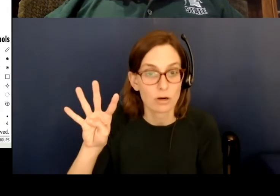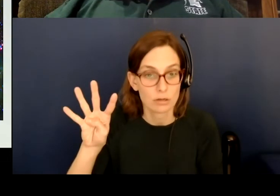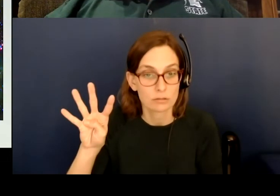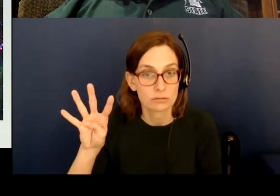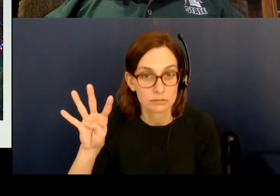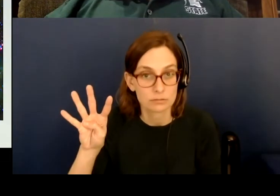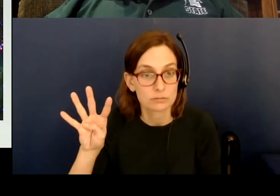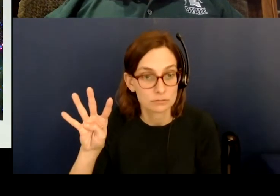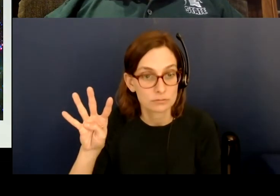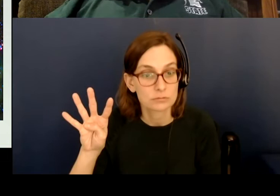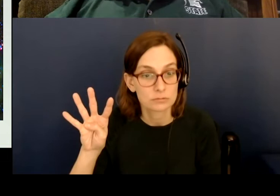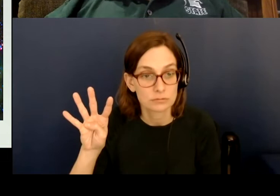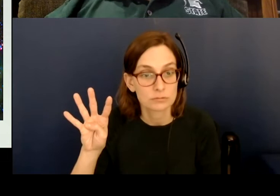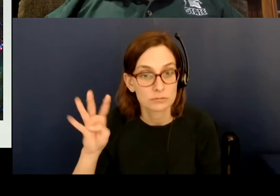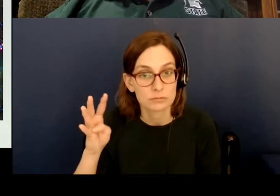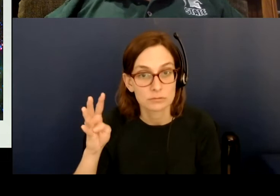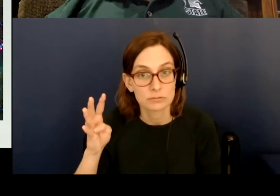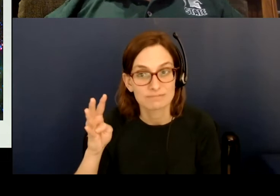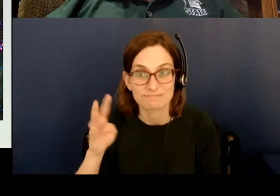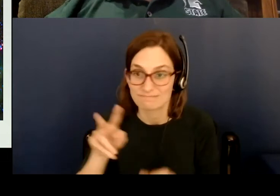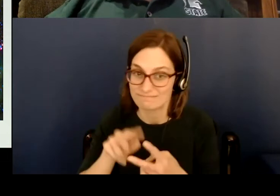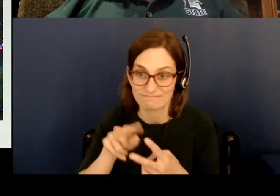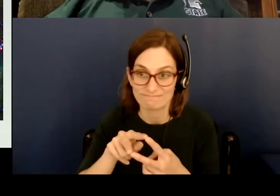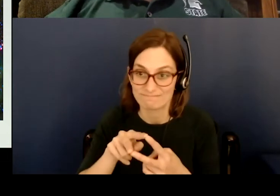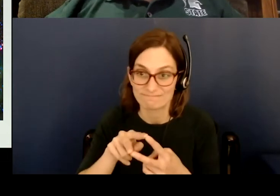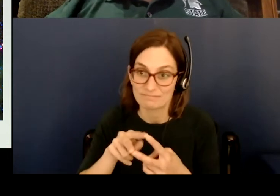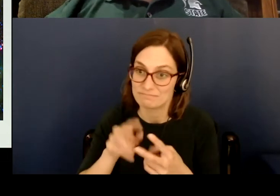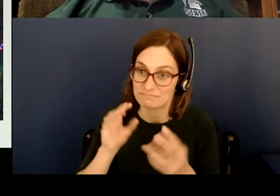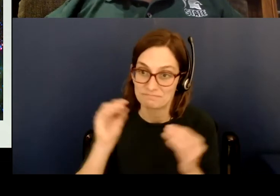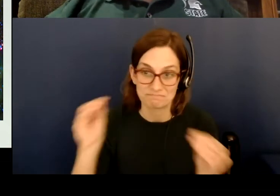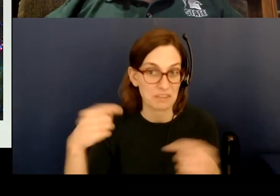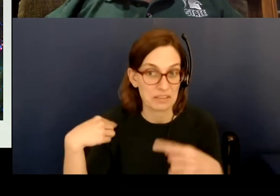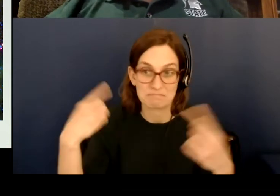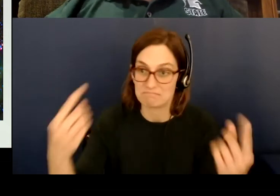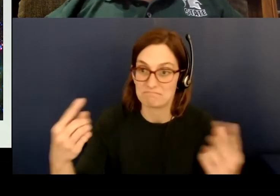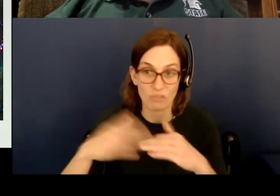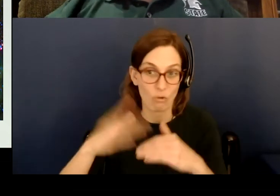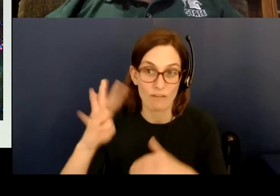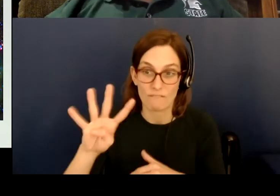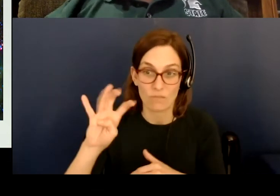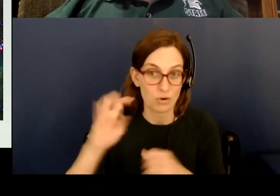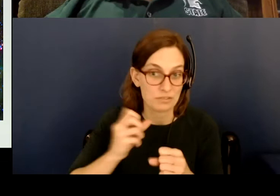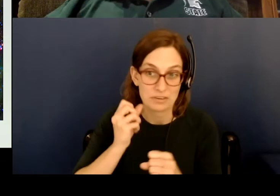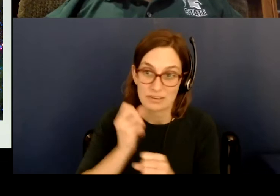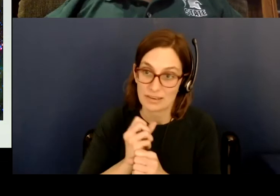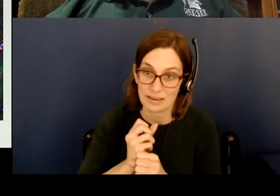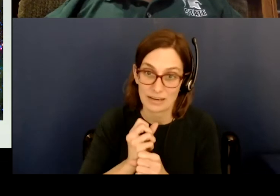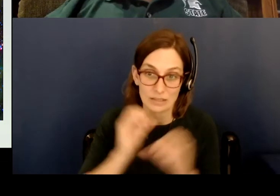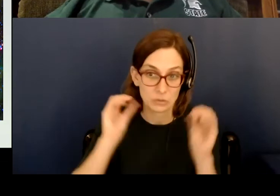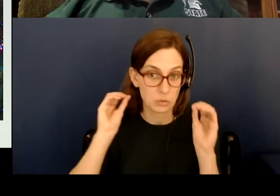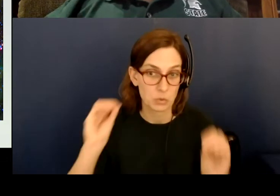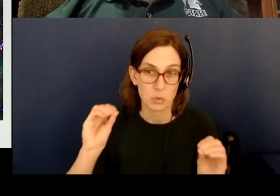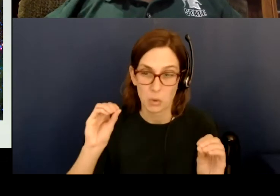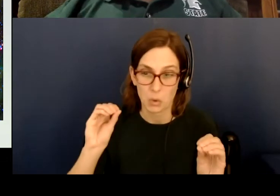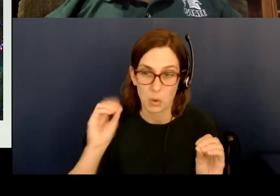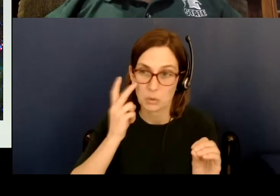And there have been none seen since then, over 400 years, and not a single naked eye